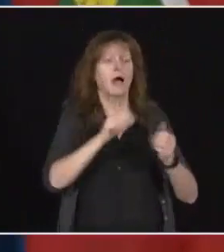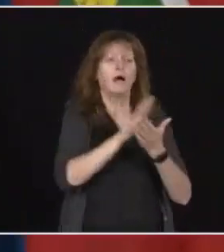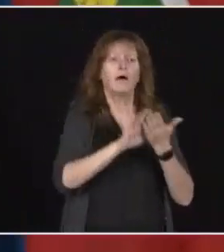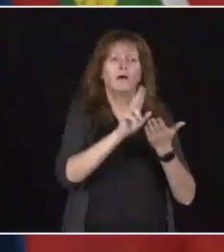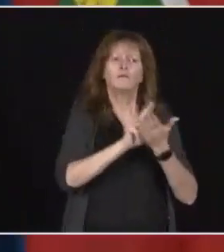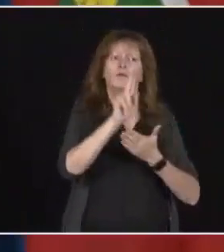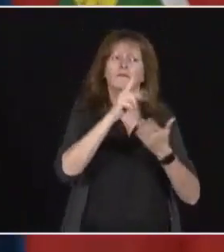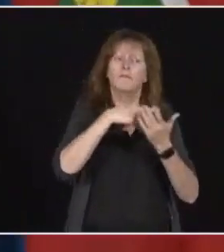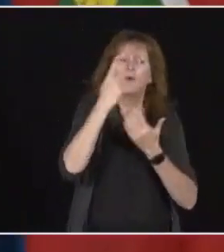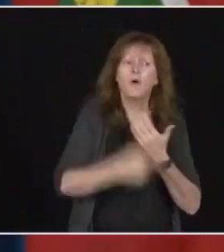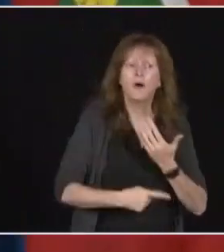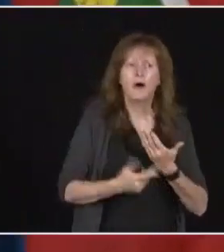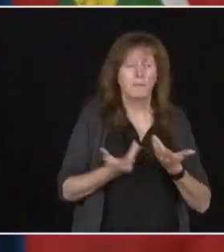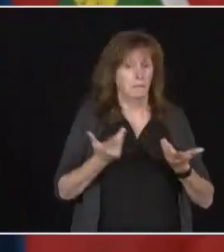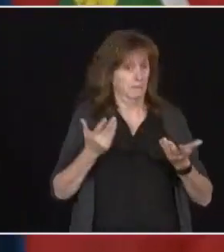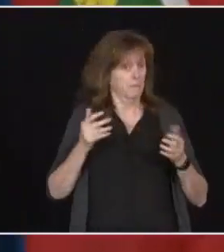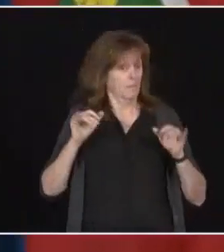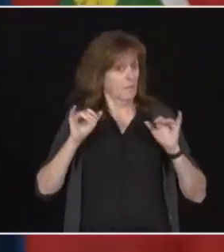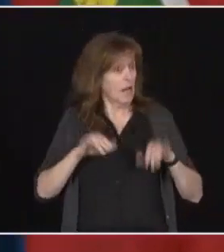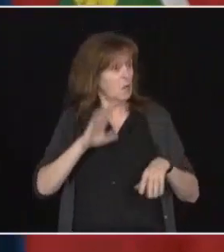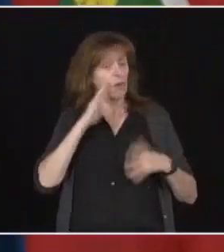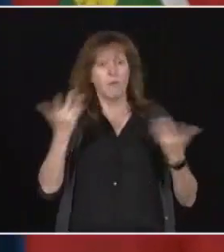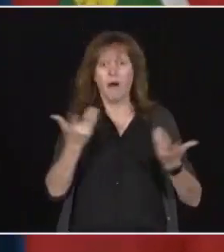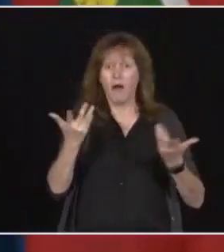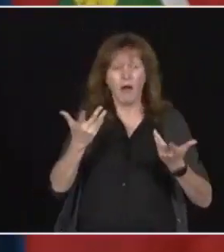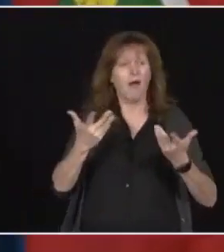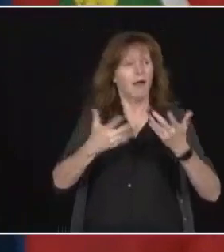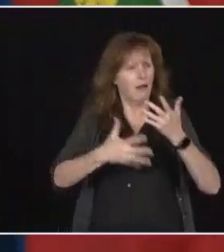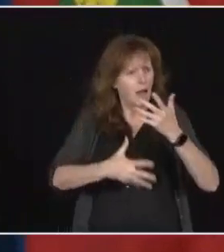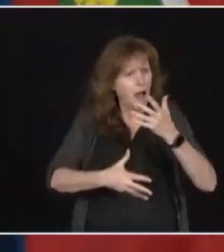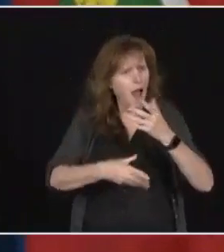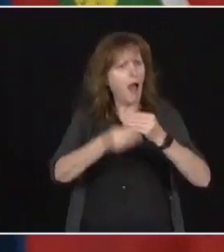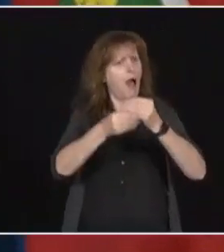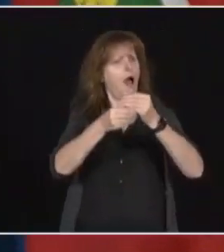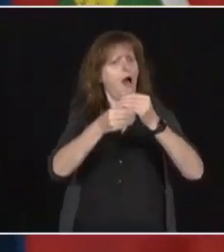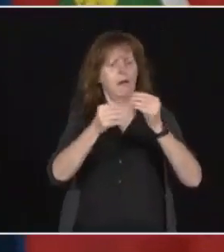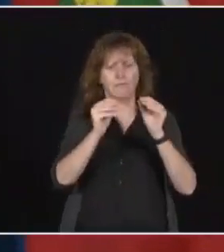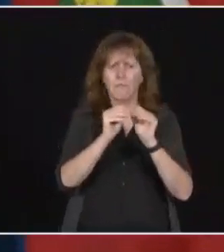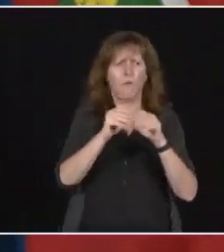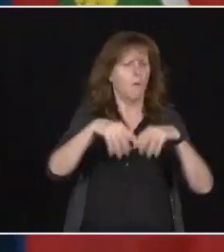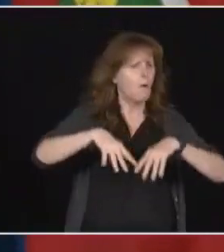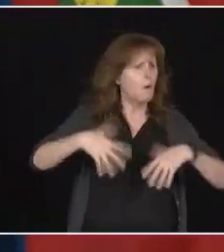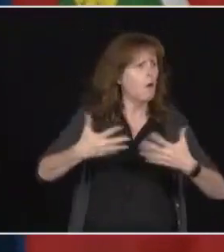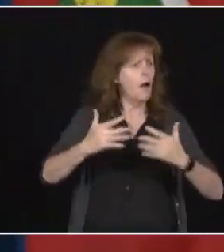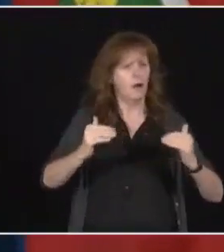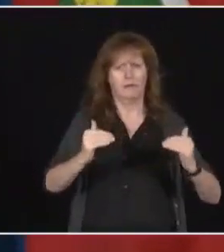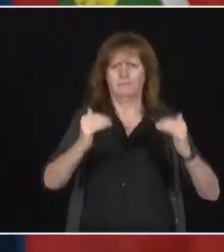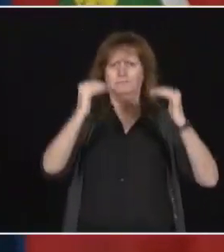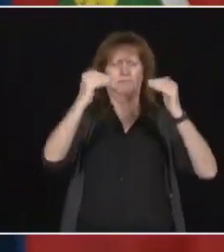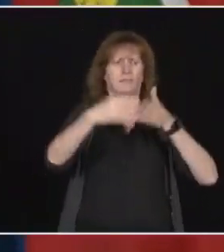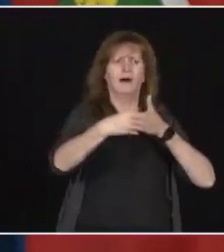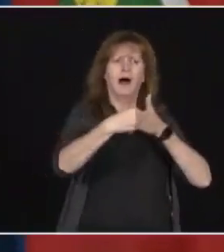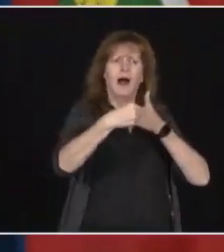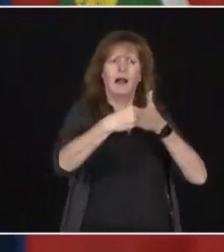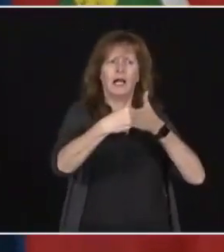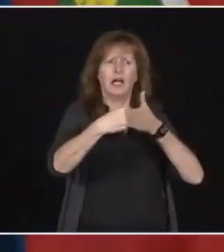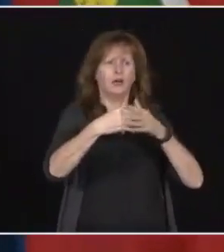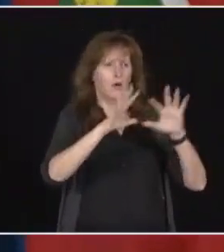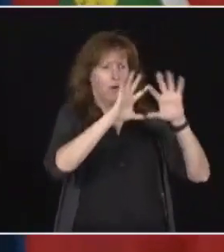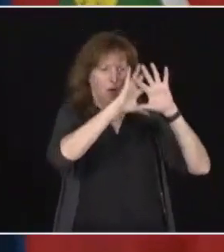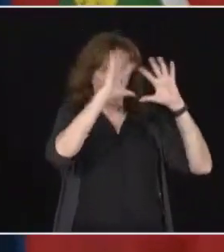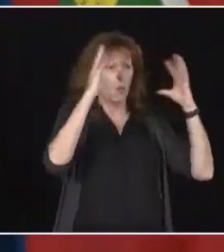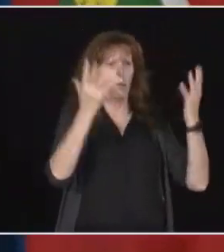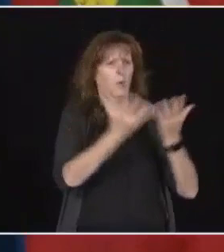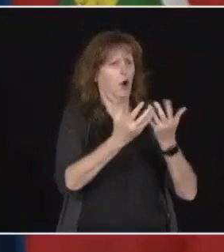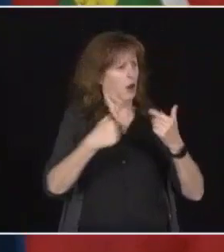way for us to further enhance and entrench our position as leaders, global leaders, to enhance and entrench our brand as